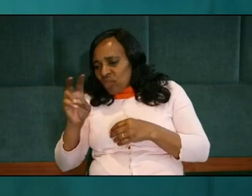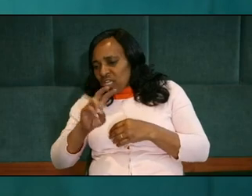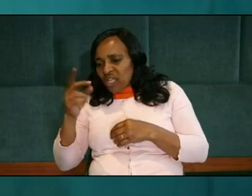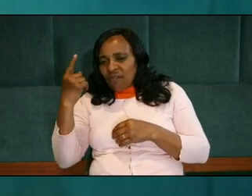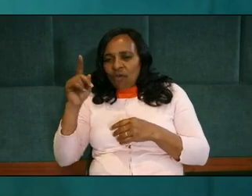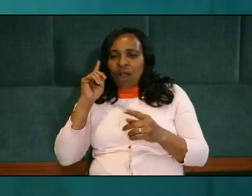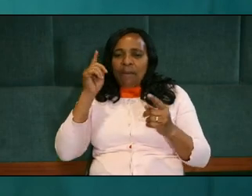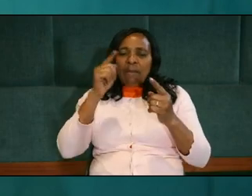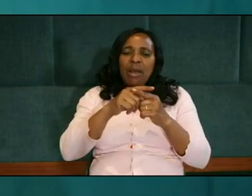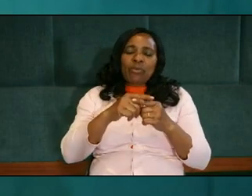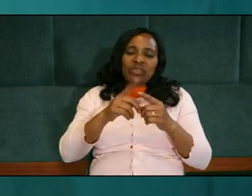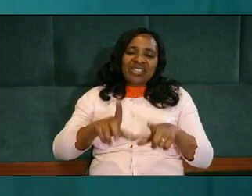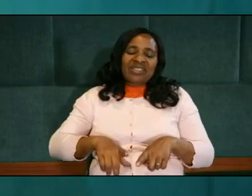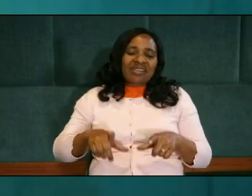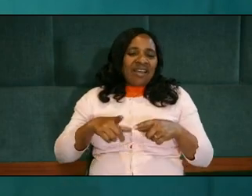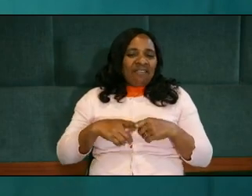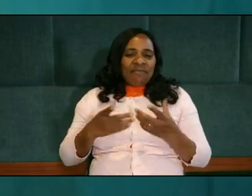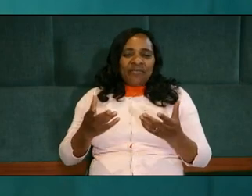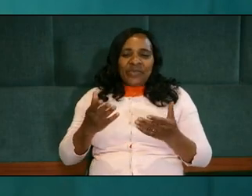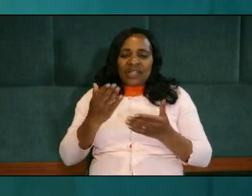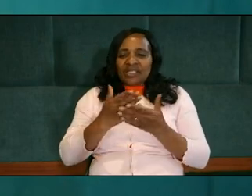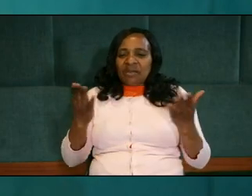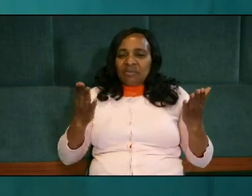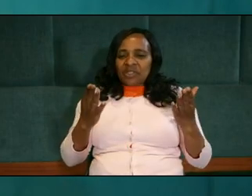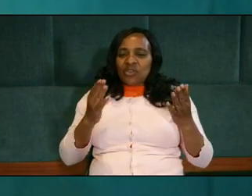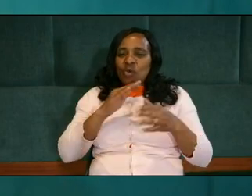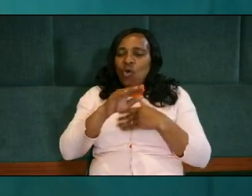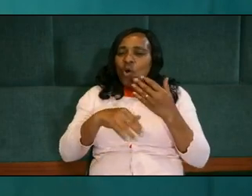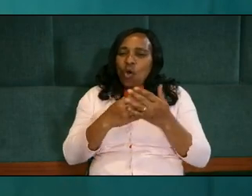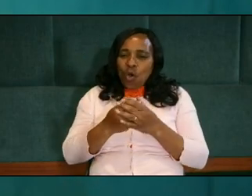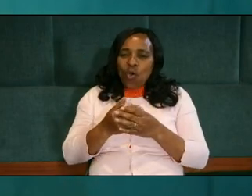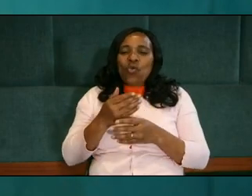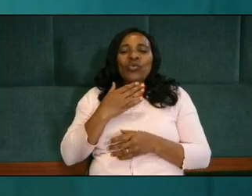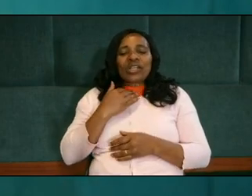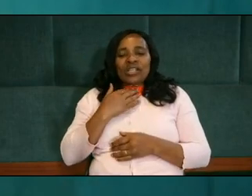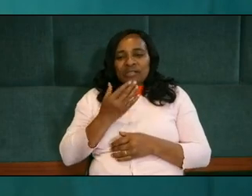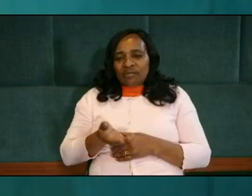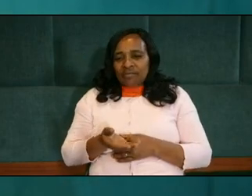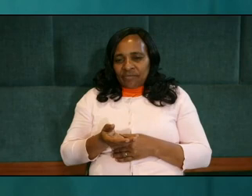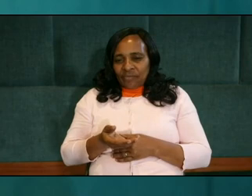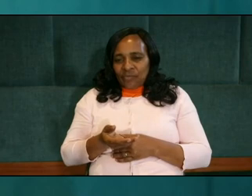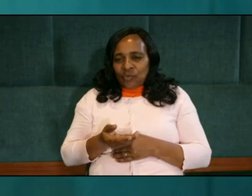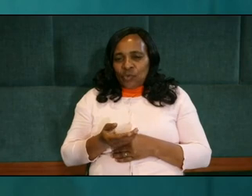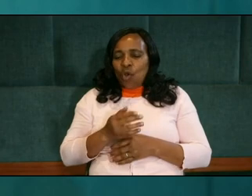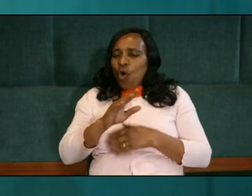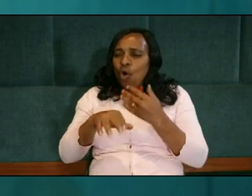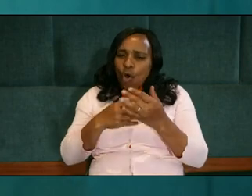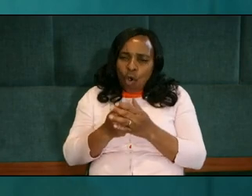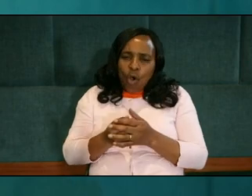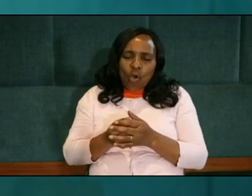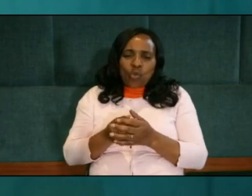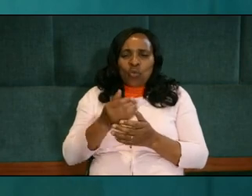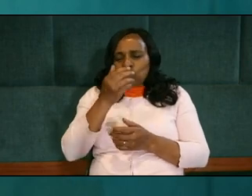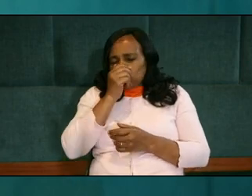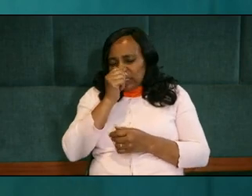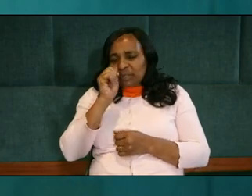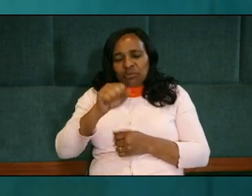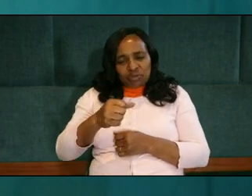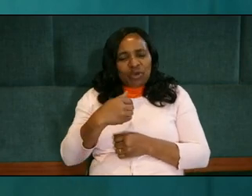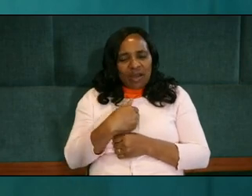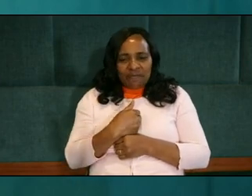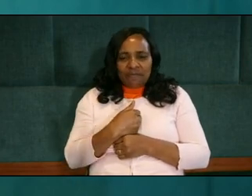our purpose in life. That's something that we all yearn for. That's something that we all wish we could